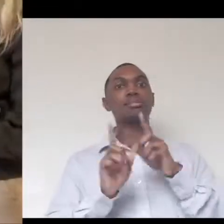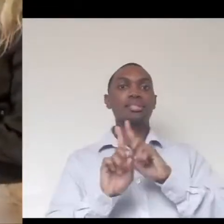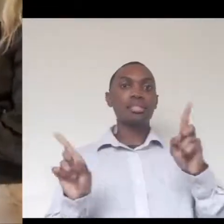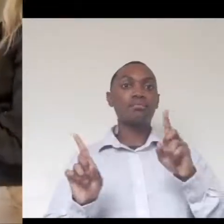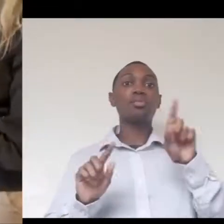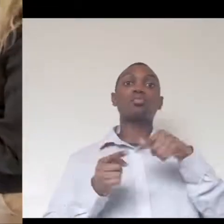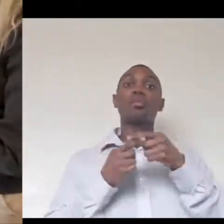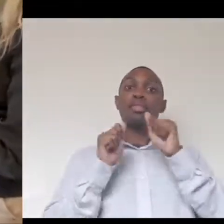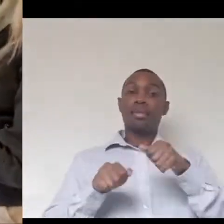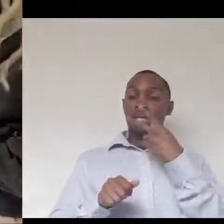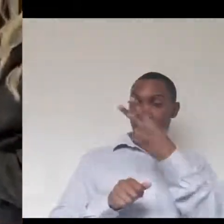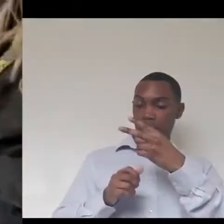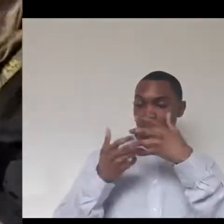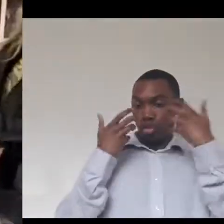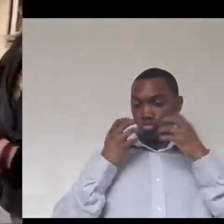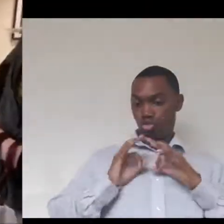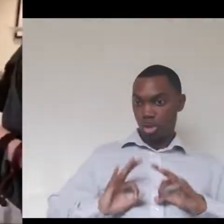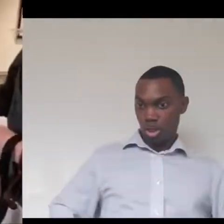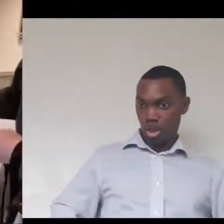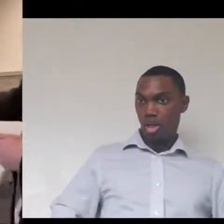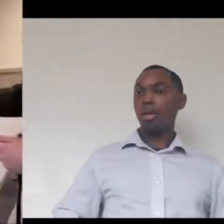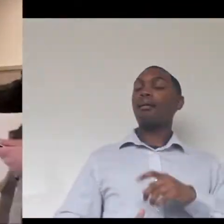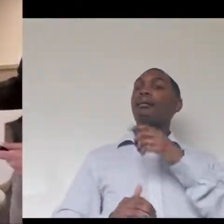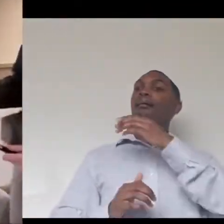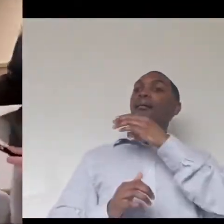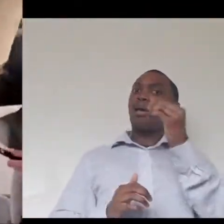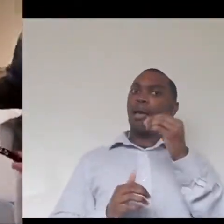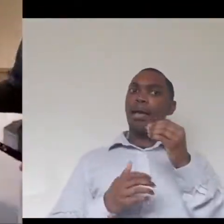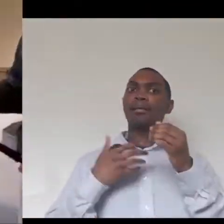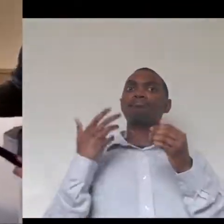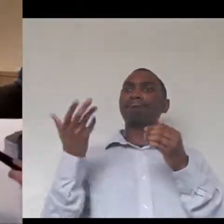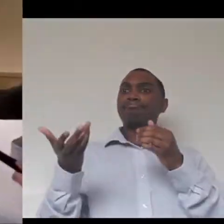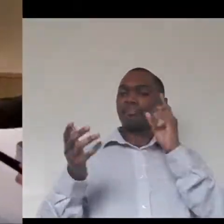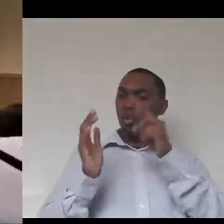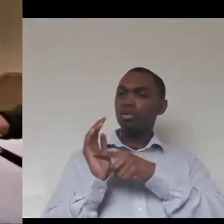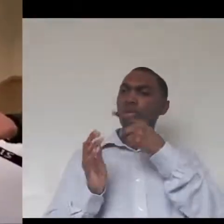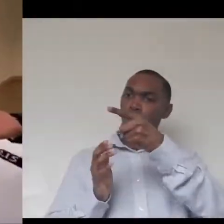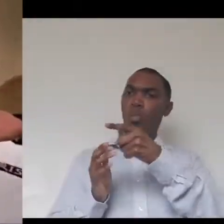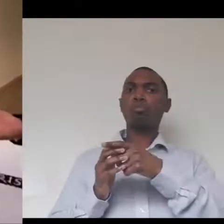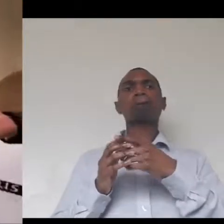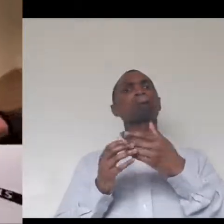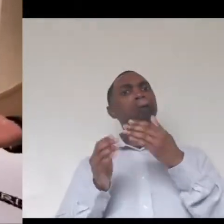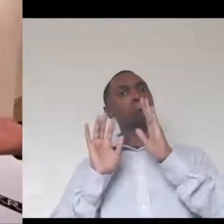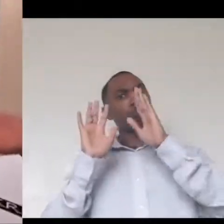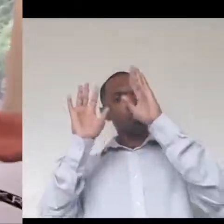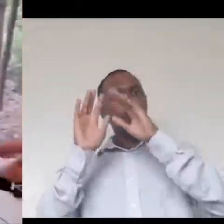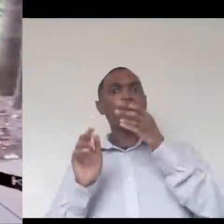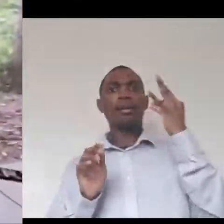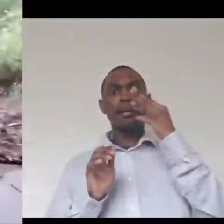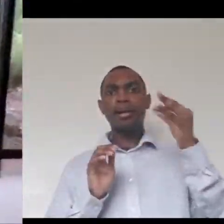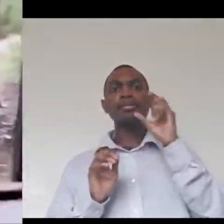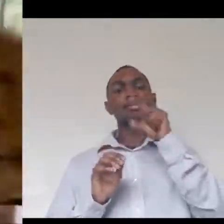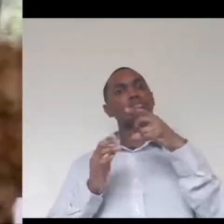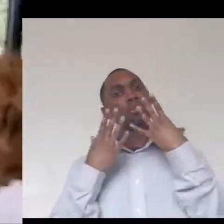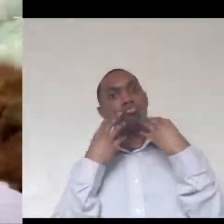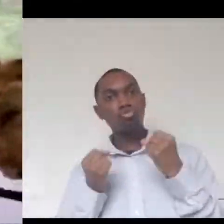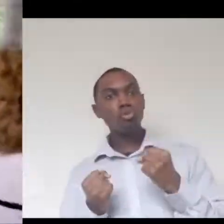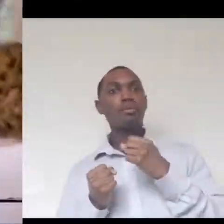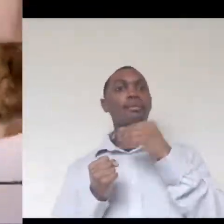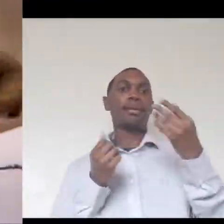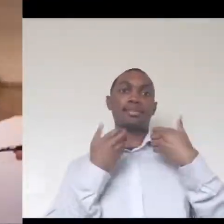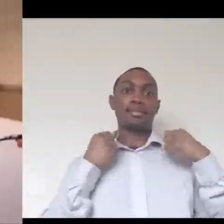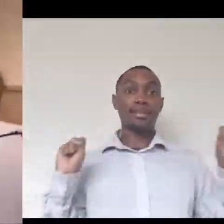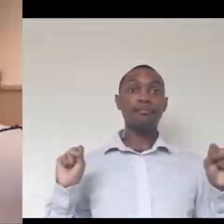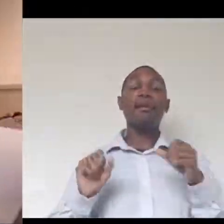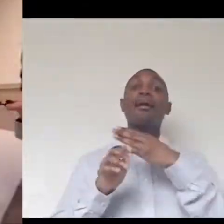that these are really amazing cats that should be conserved and should be saved. Aside from that, she also will be part of our running program here